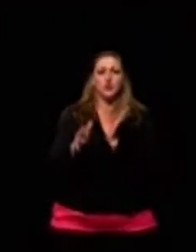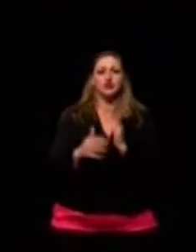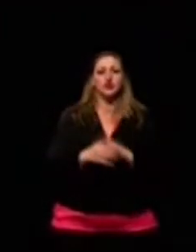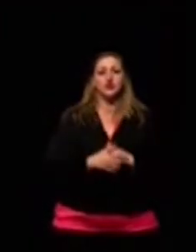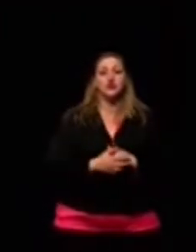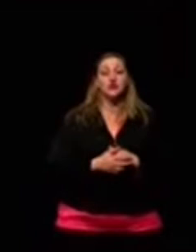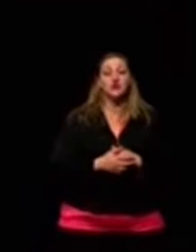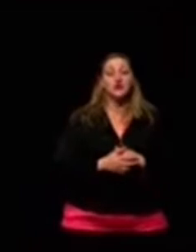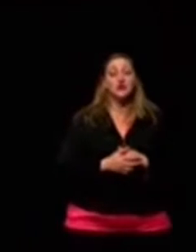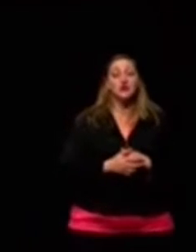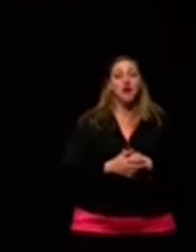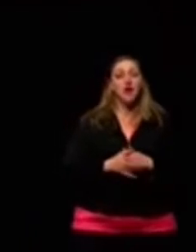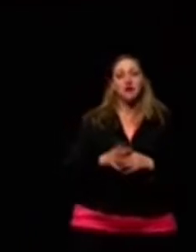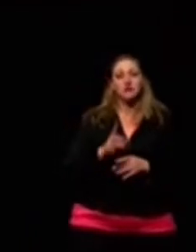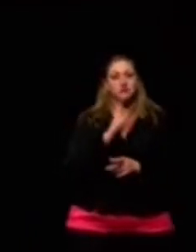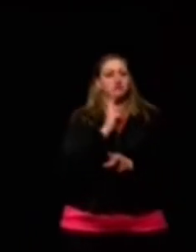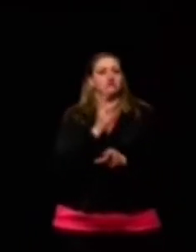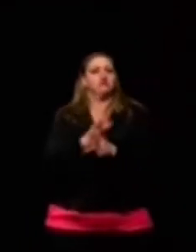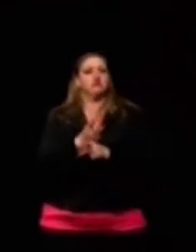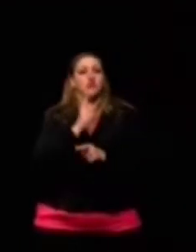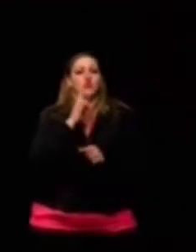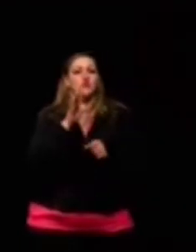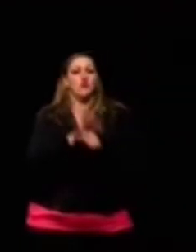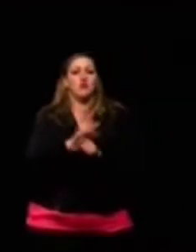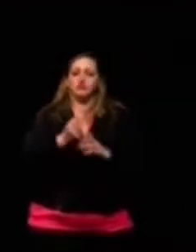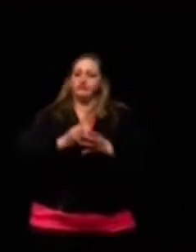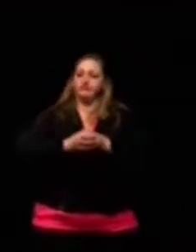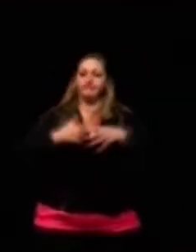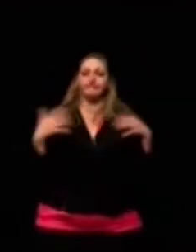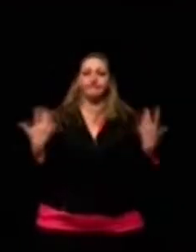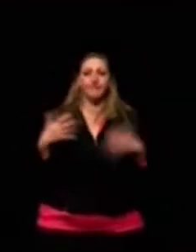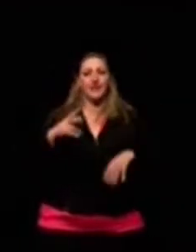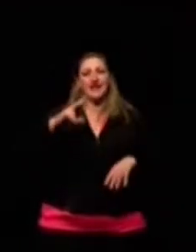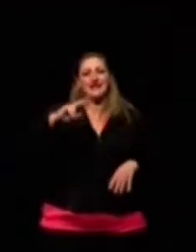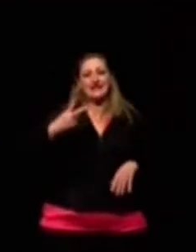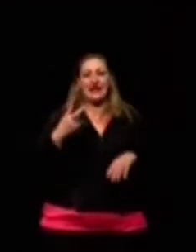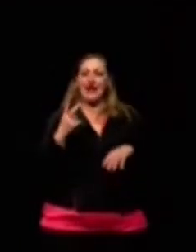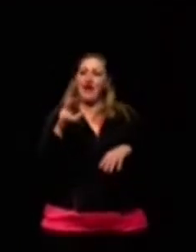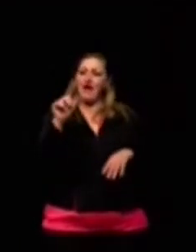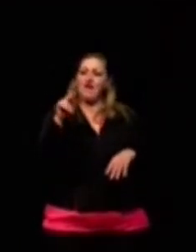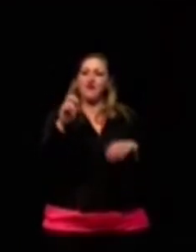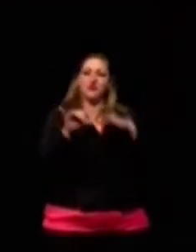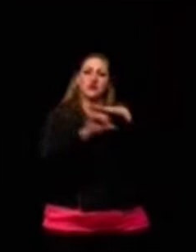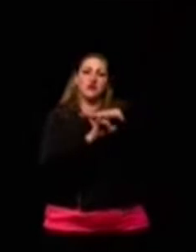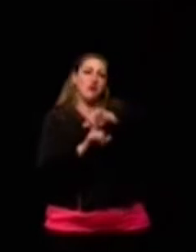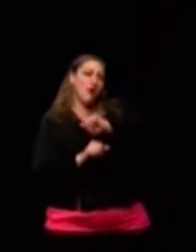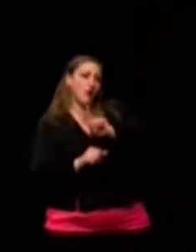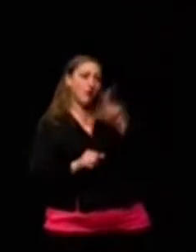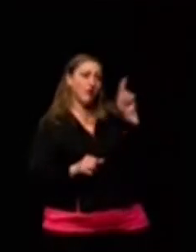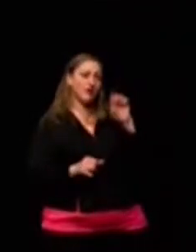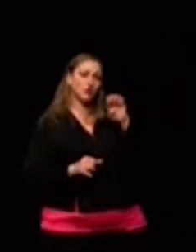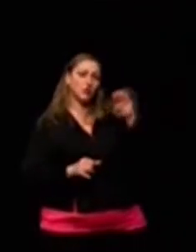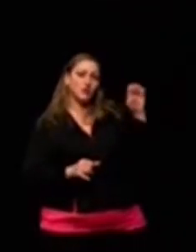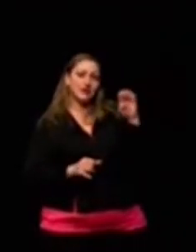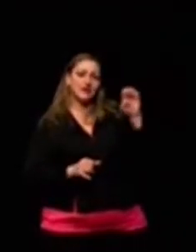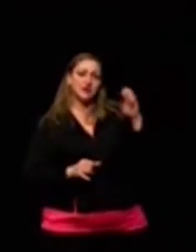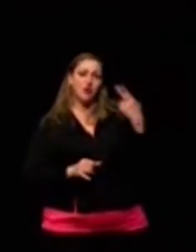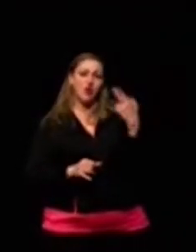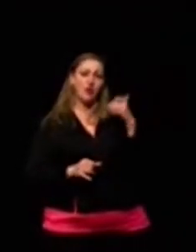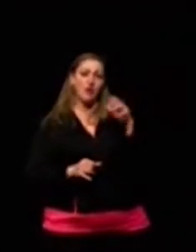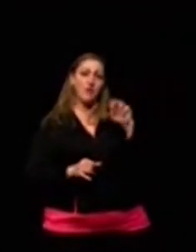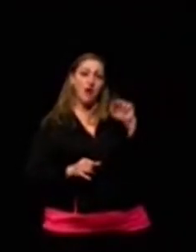and keeping her promise to expand the 2nd Avenue subway up to East Harlem and 125th